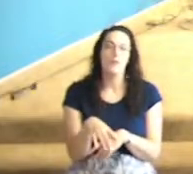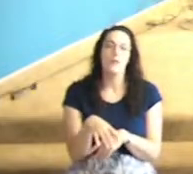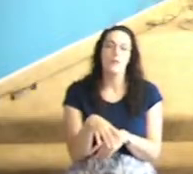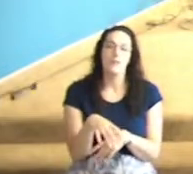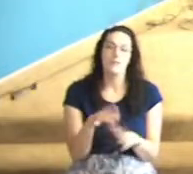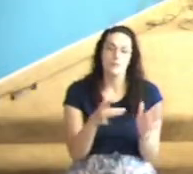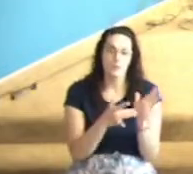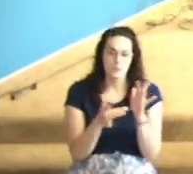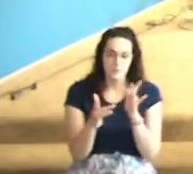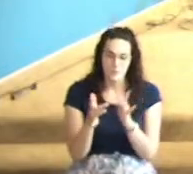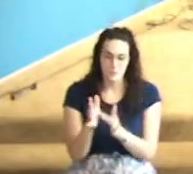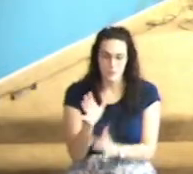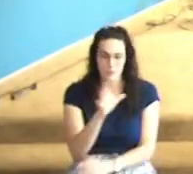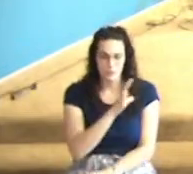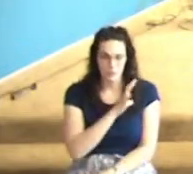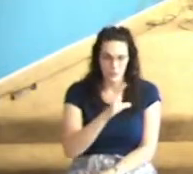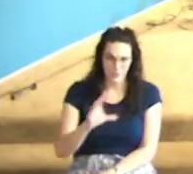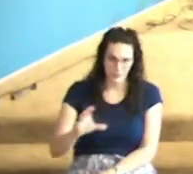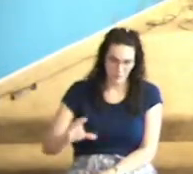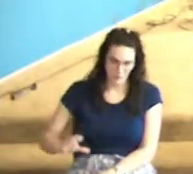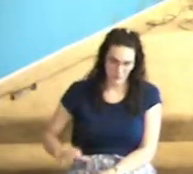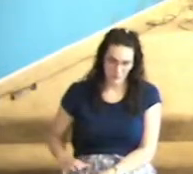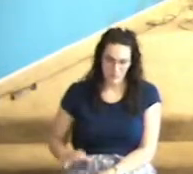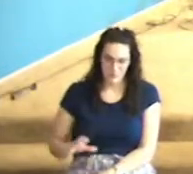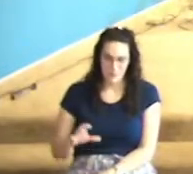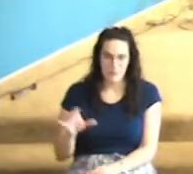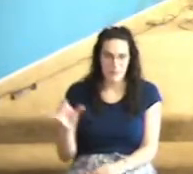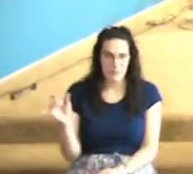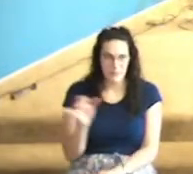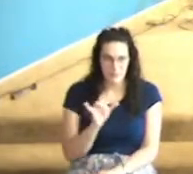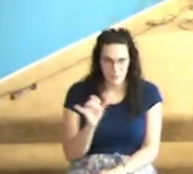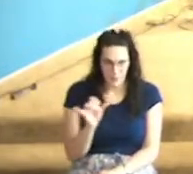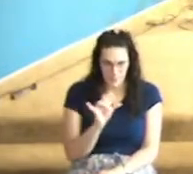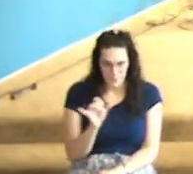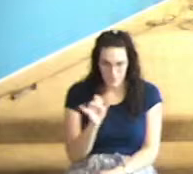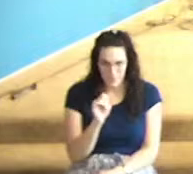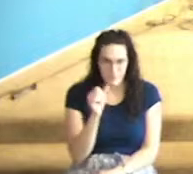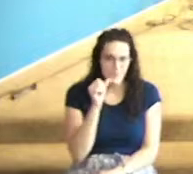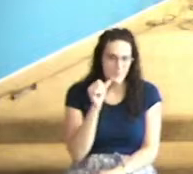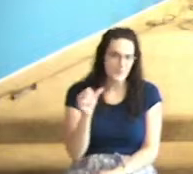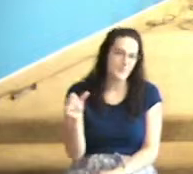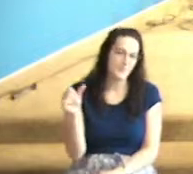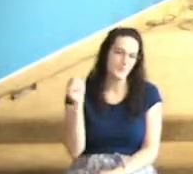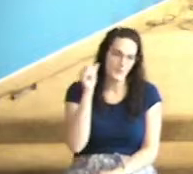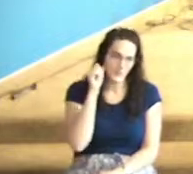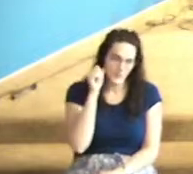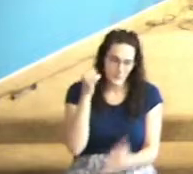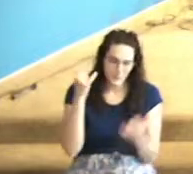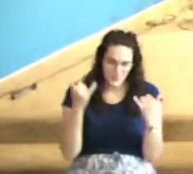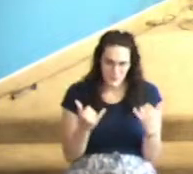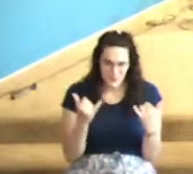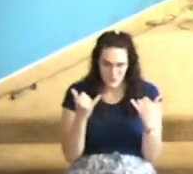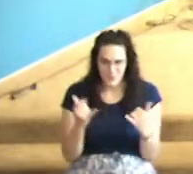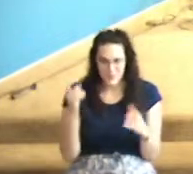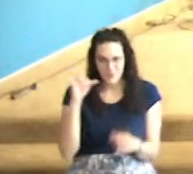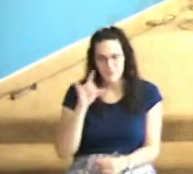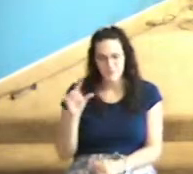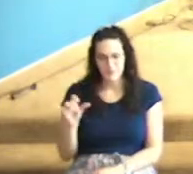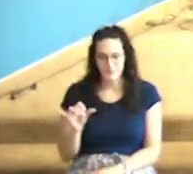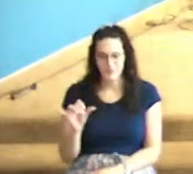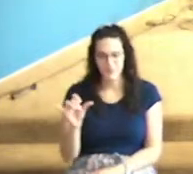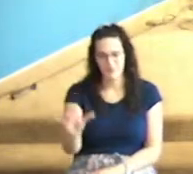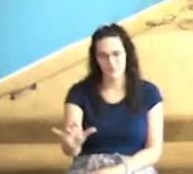Jesus Christ is the same yesterday, today,